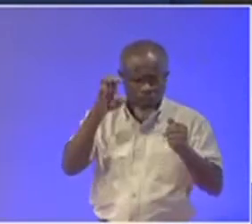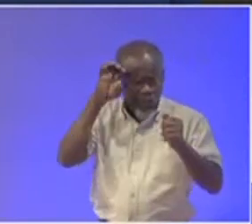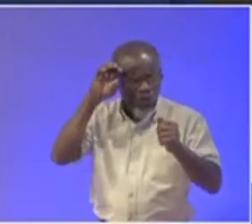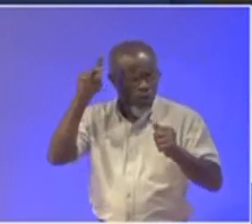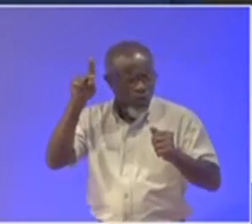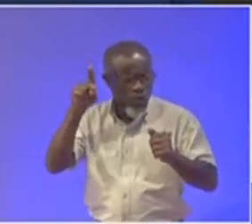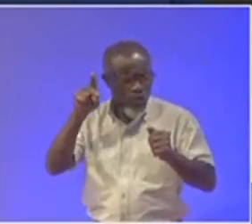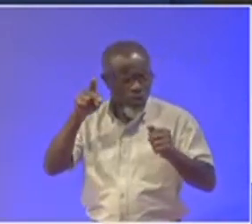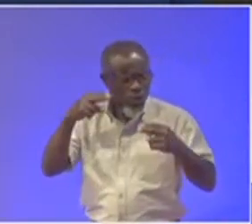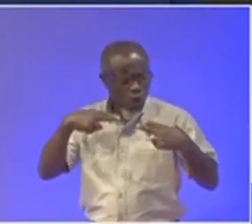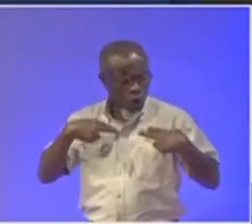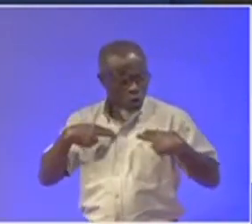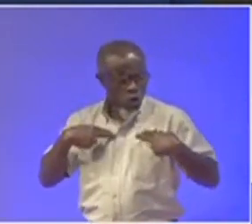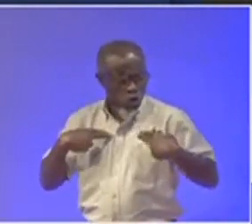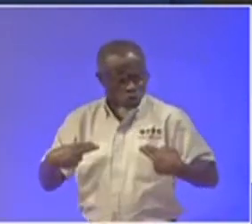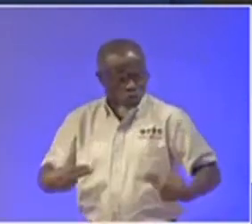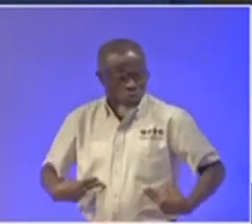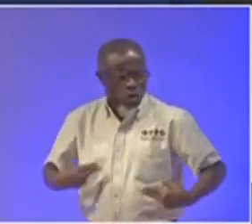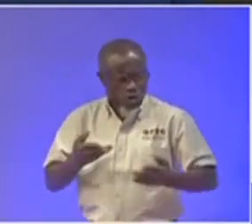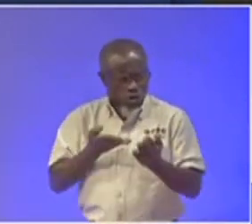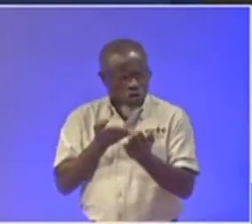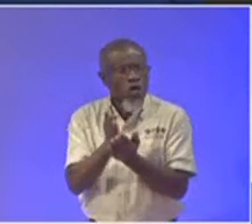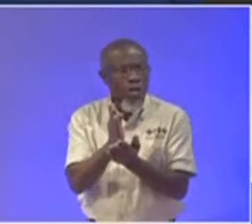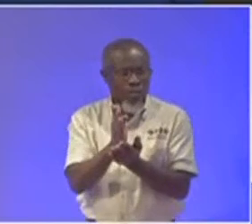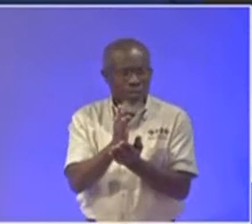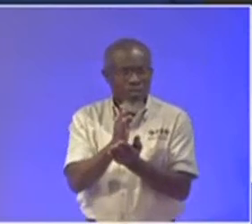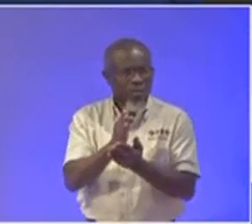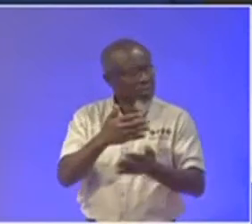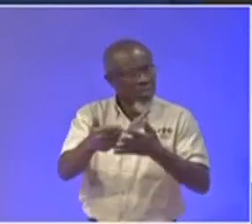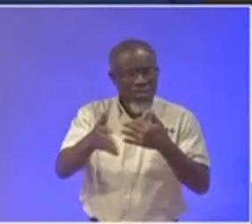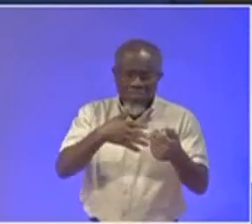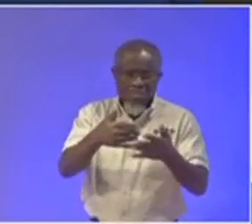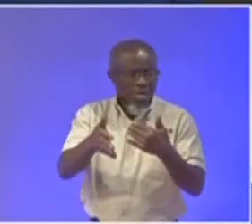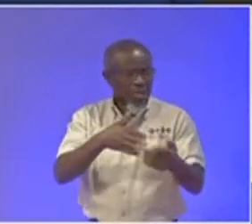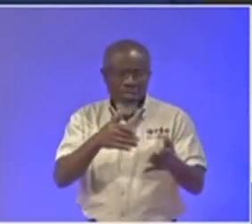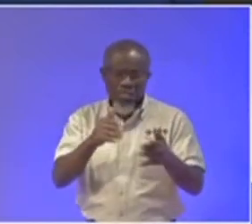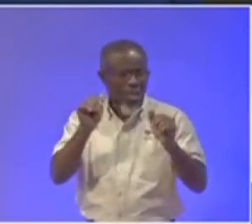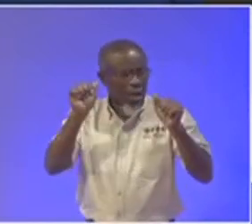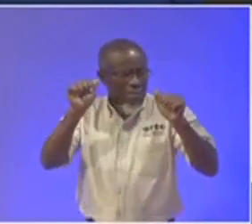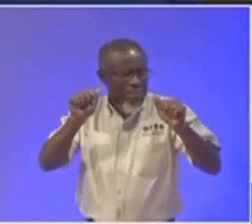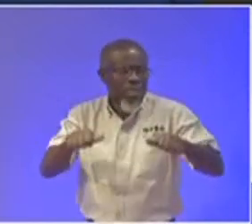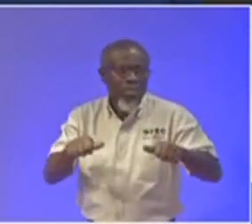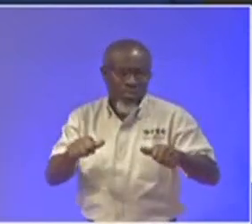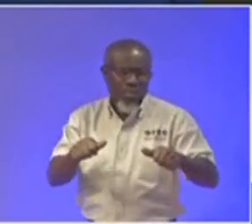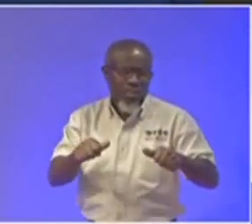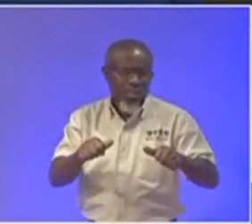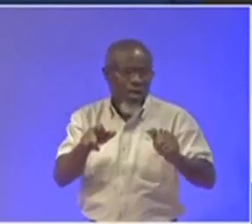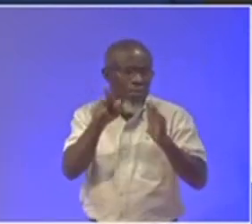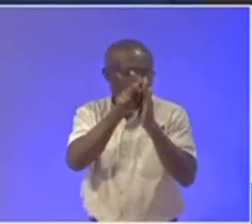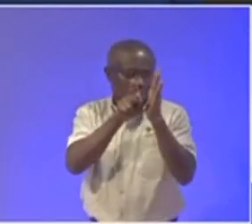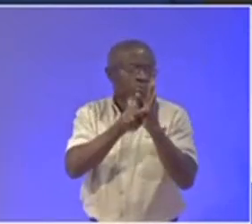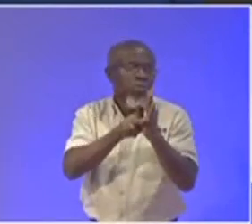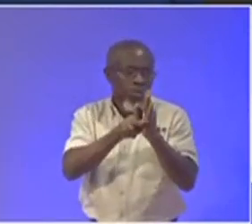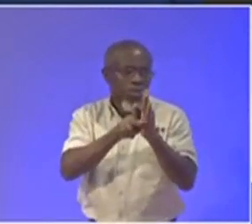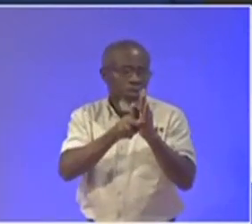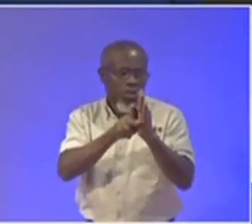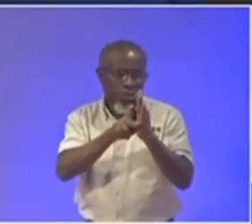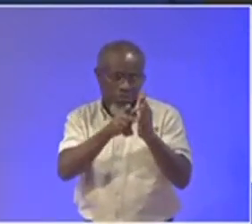no matter the ability or potential of a student, a policy document